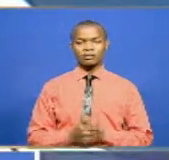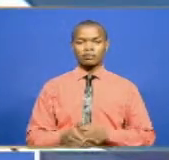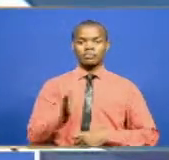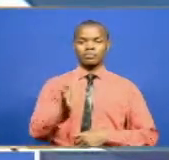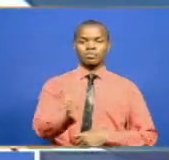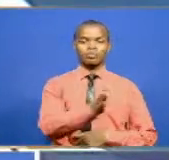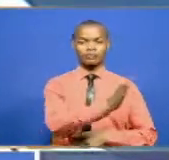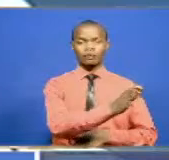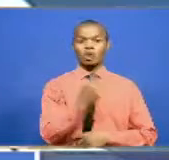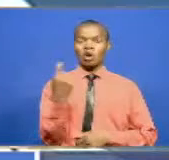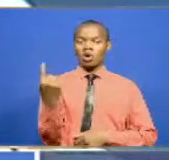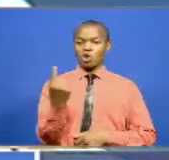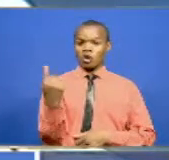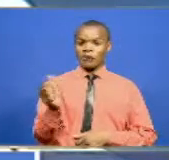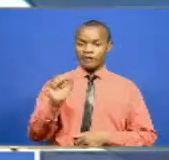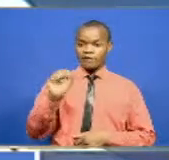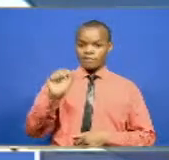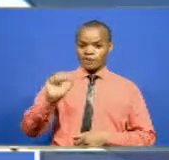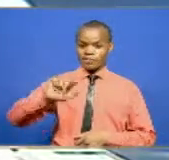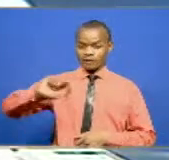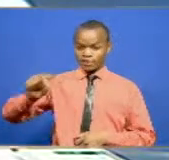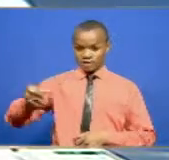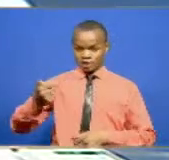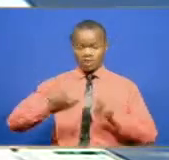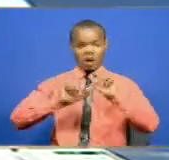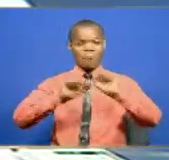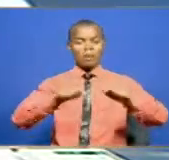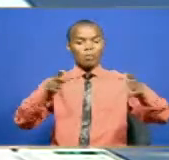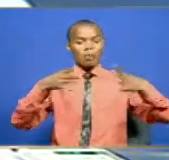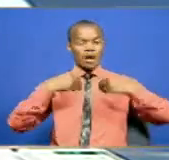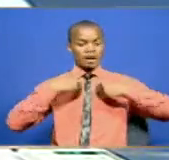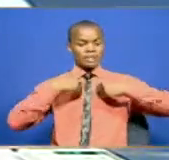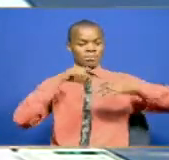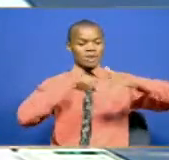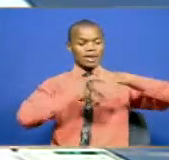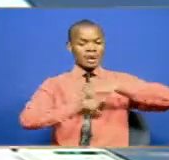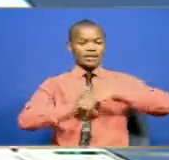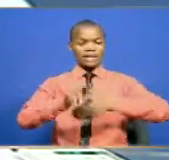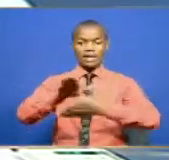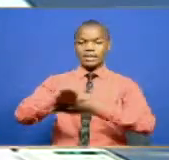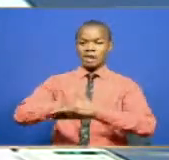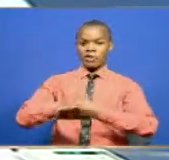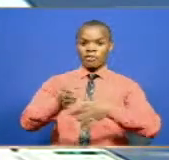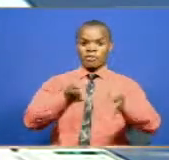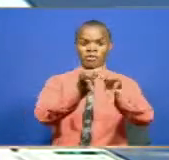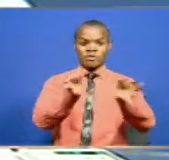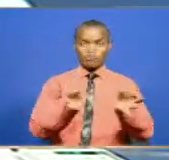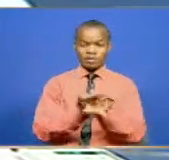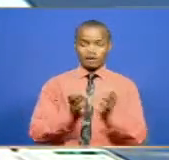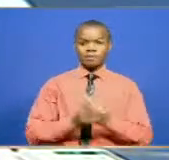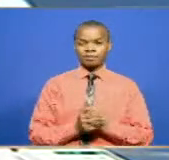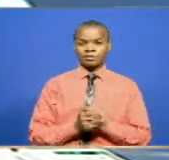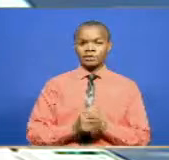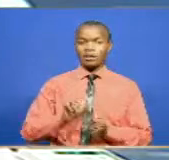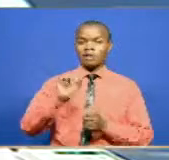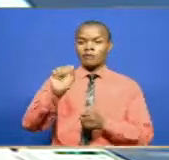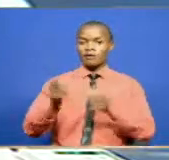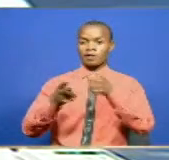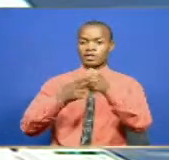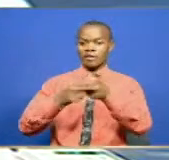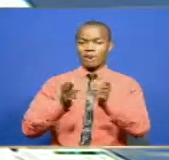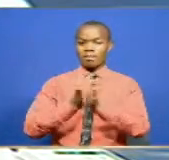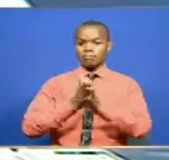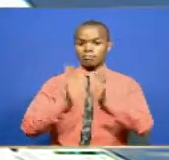Elsewhere, only 5,000 people will be allowed to access Nyayo Stadium, the venue of the 57th Jamhuri